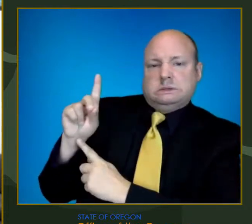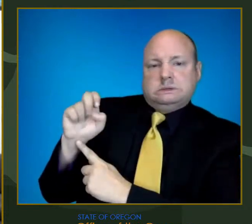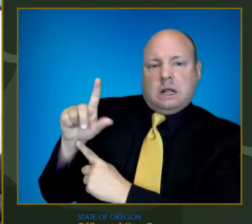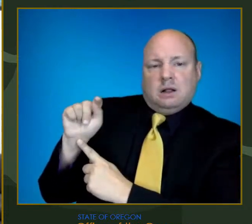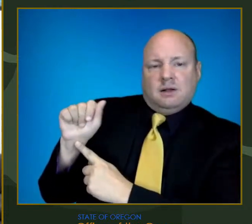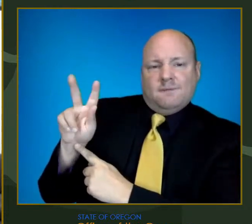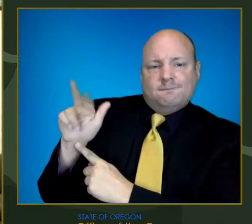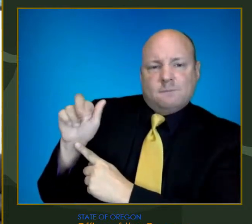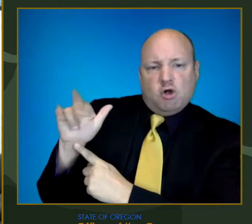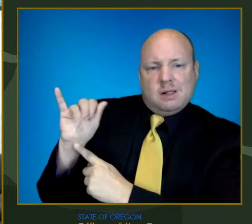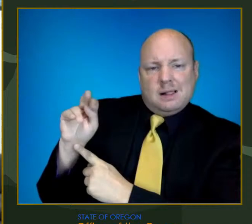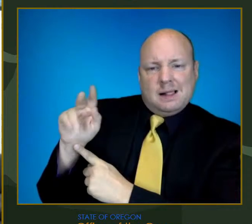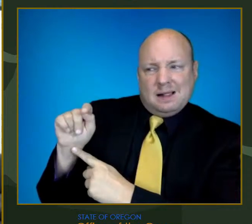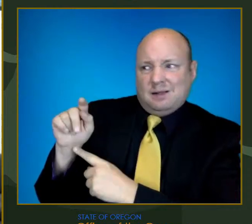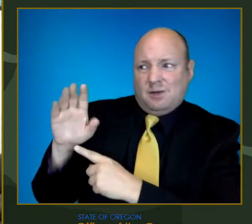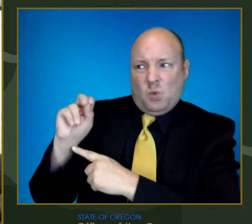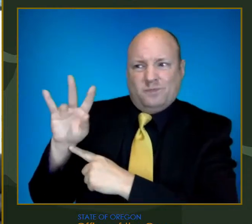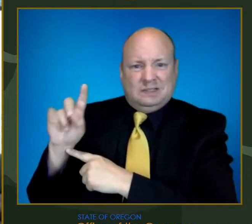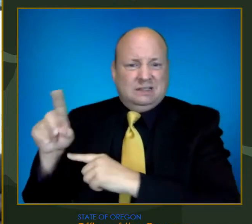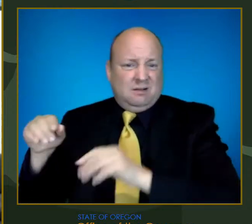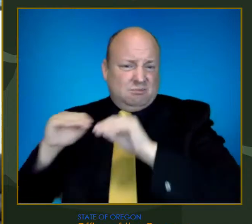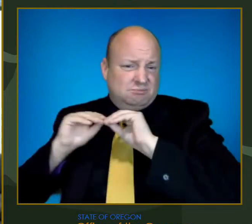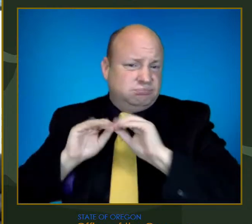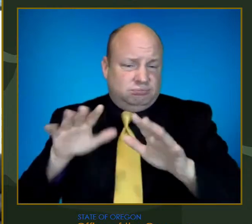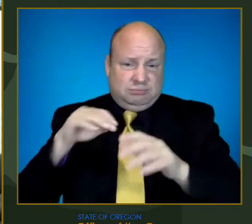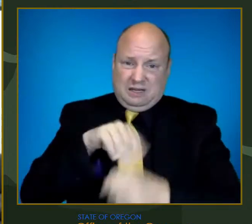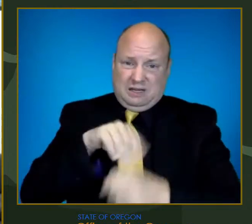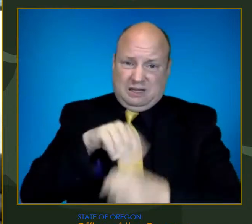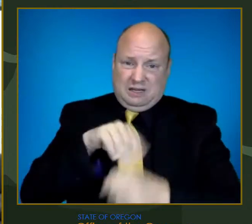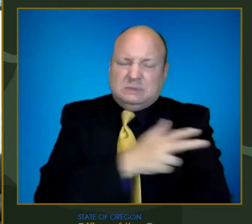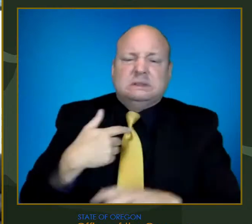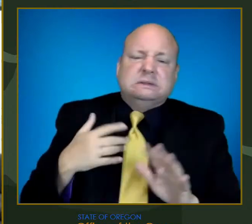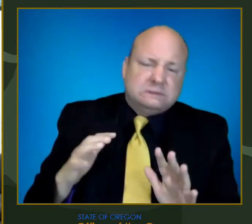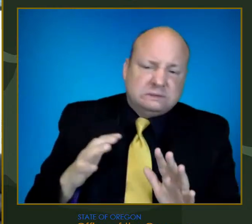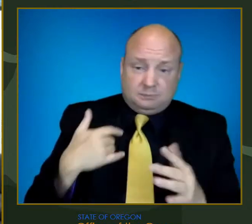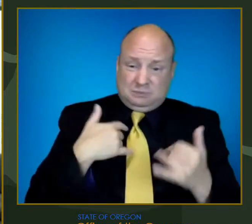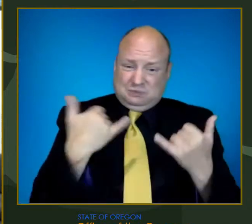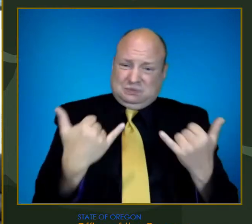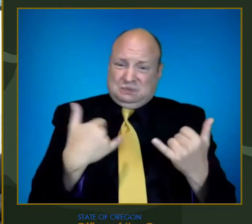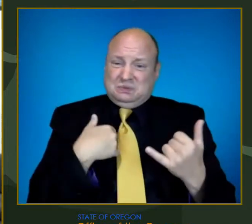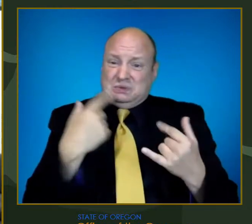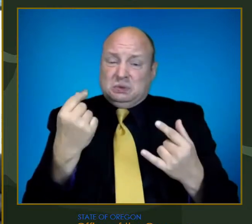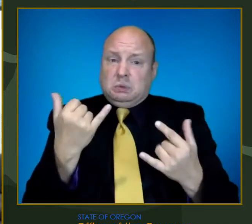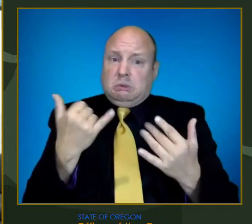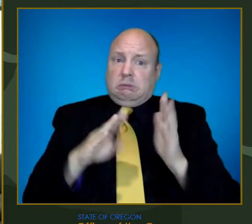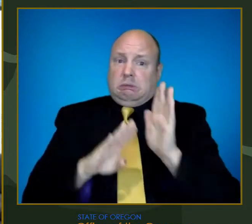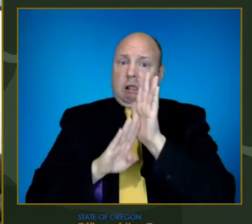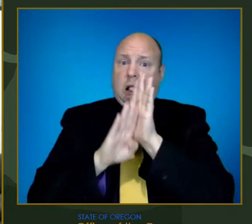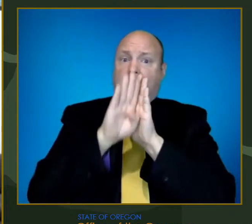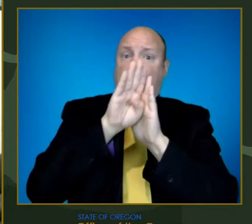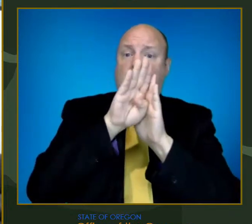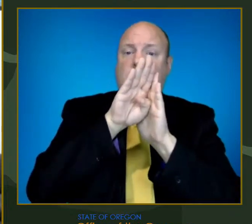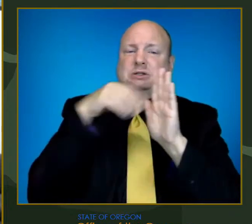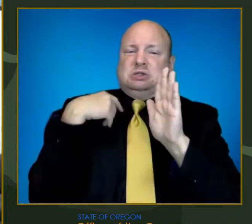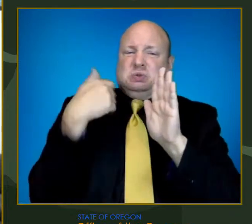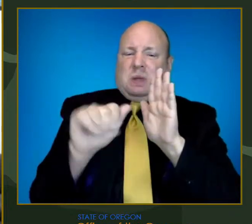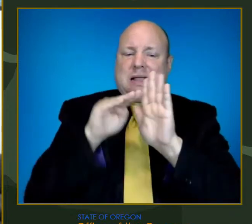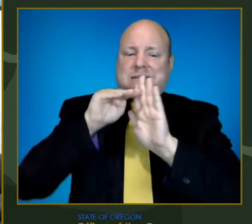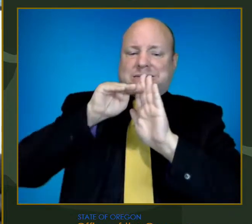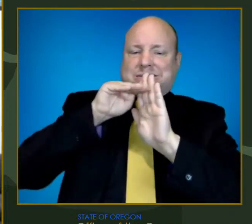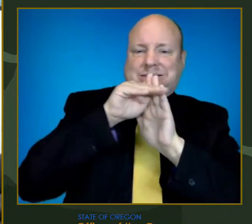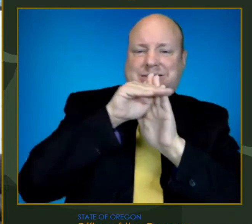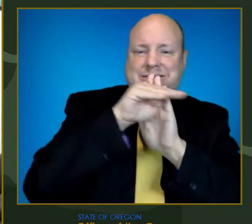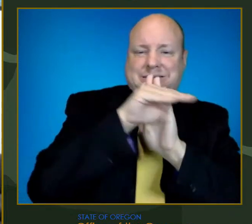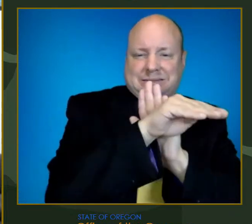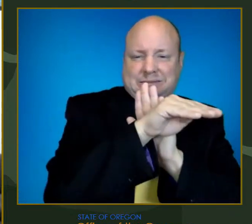help. We can blunt this surge and save our hospitals if unvaccinated adults get immunized and we all wear masks when we're in